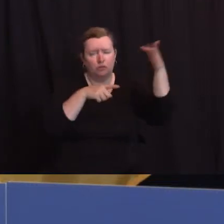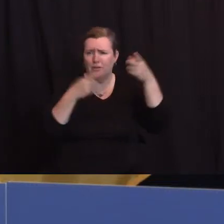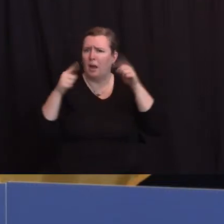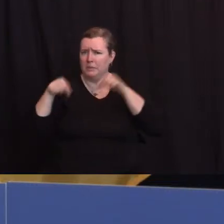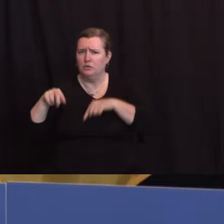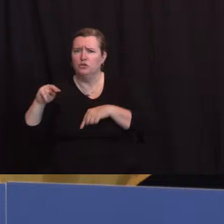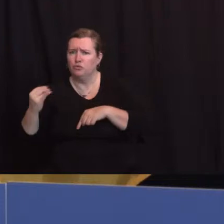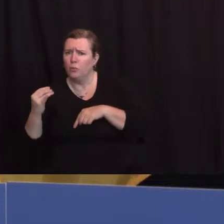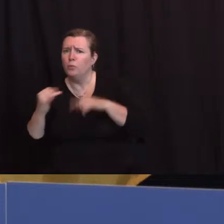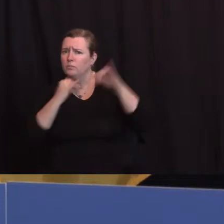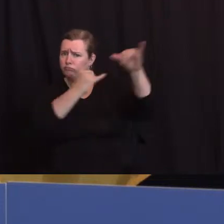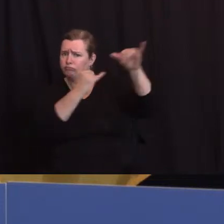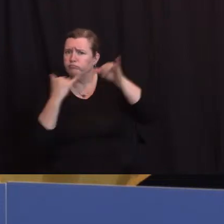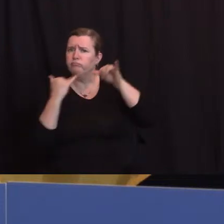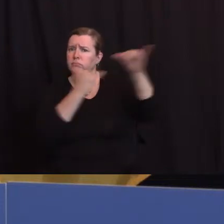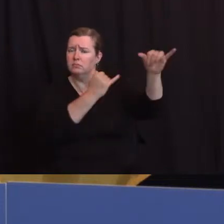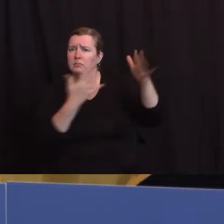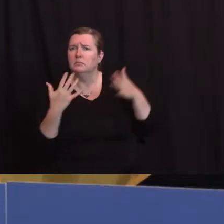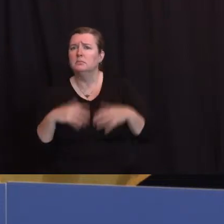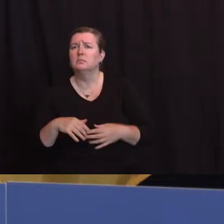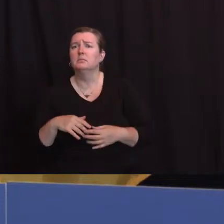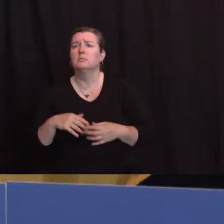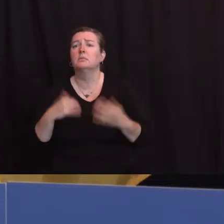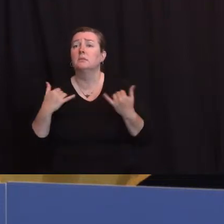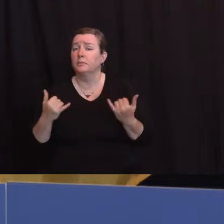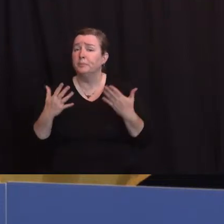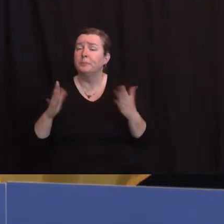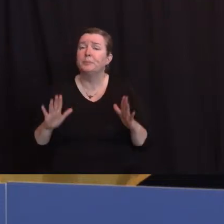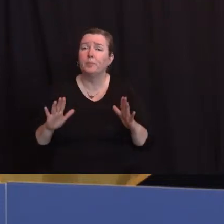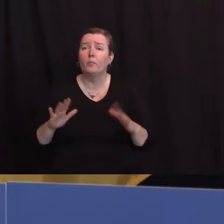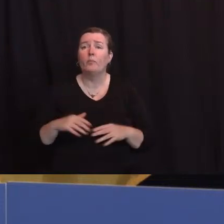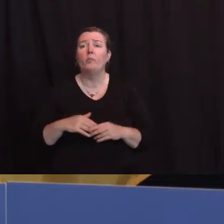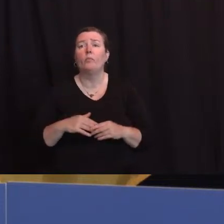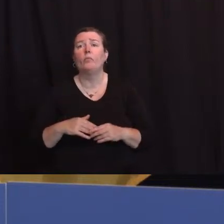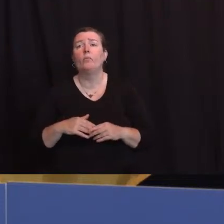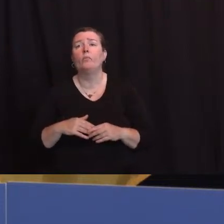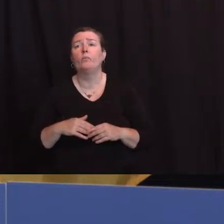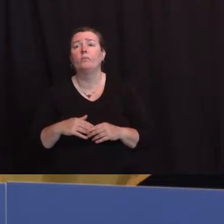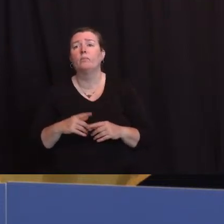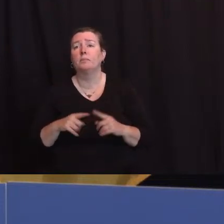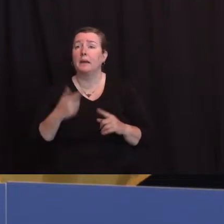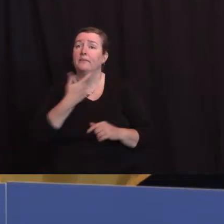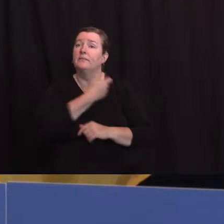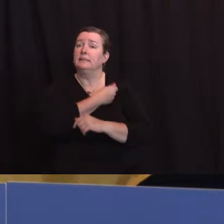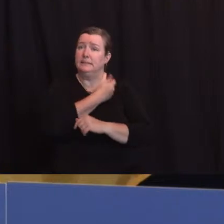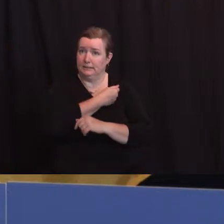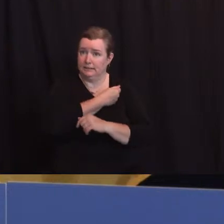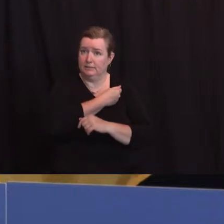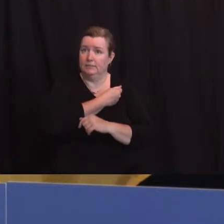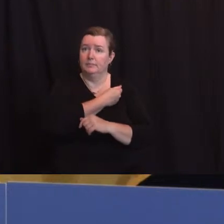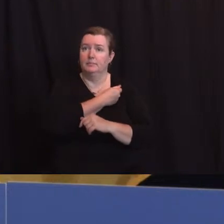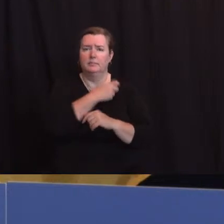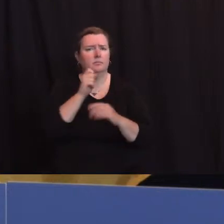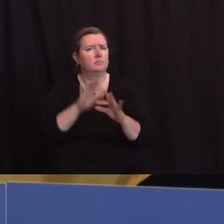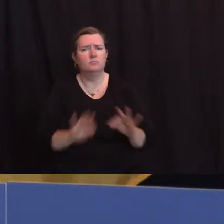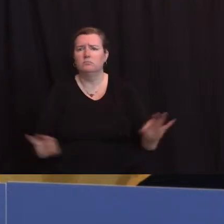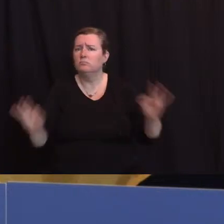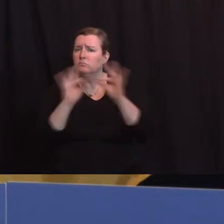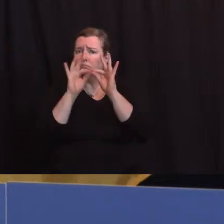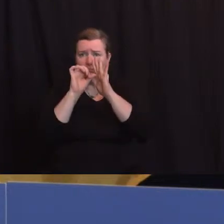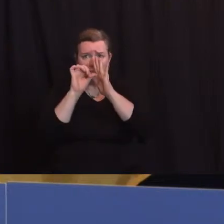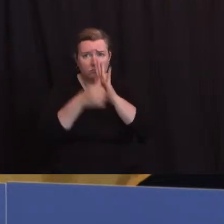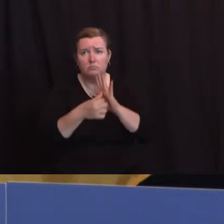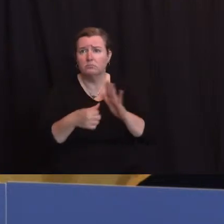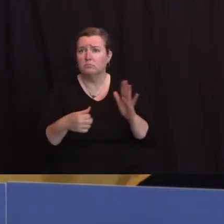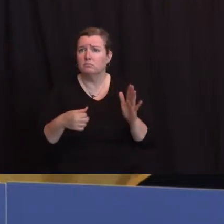well as the country. But that said, again, vaccination, that is going to be the most critical intervention, and